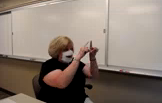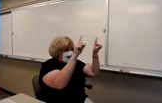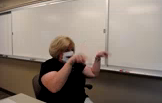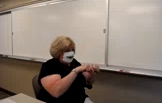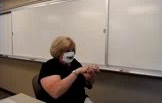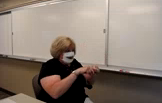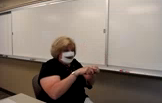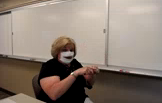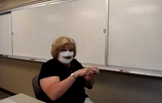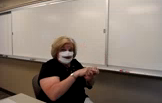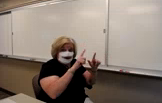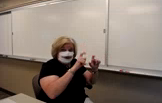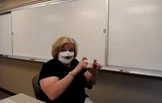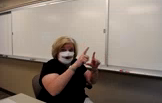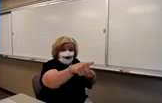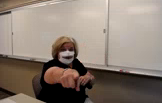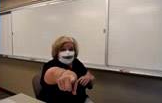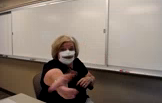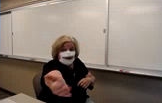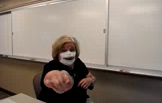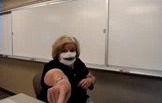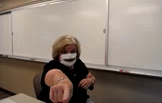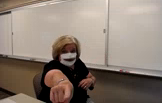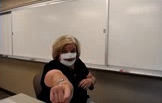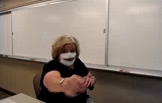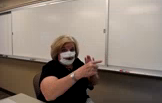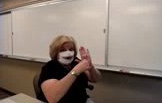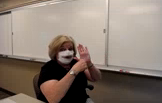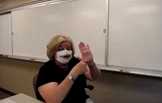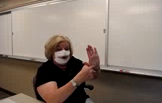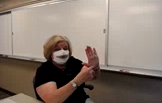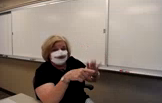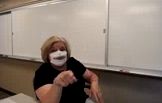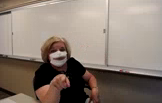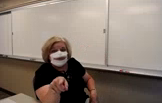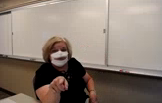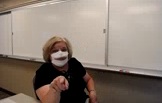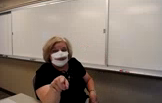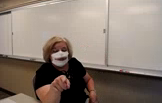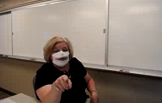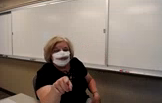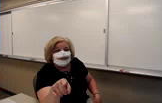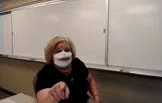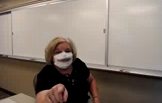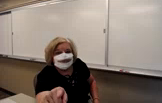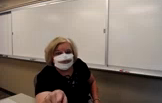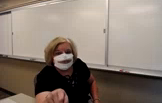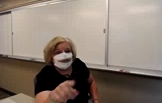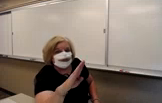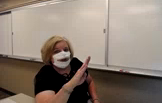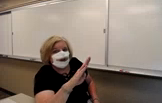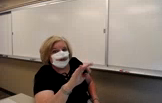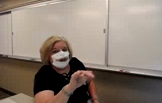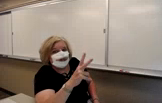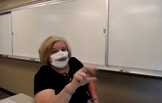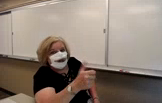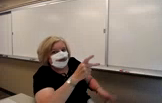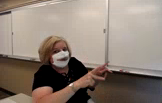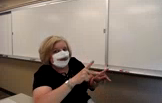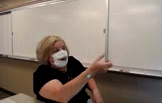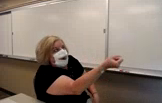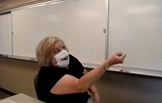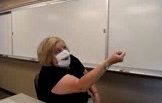here, where it allows you, it shows you, okay, Bradley and three others are on hold, and I